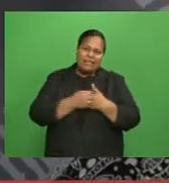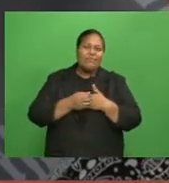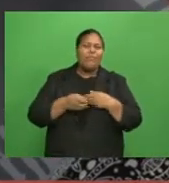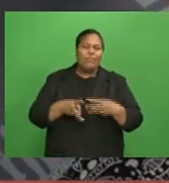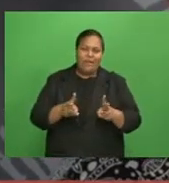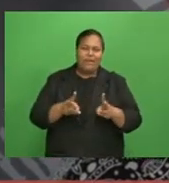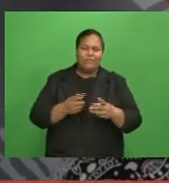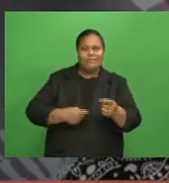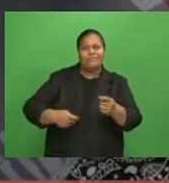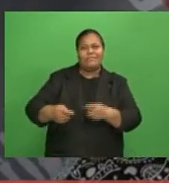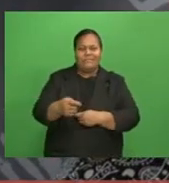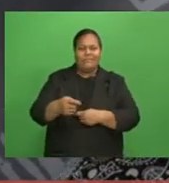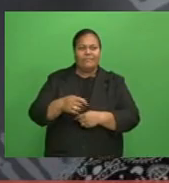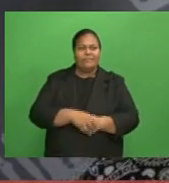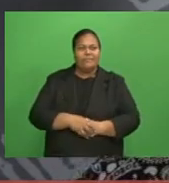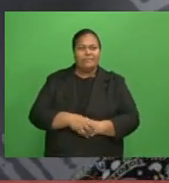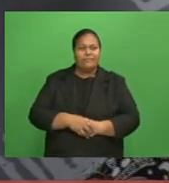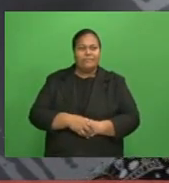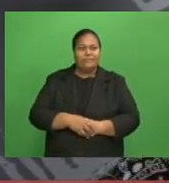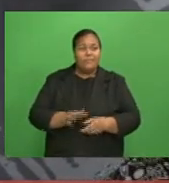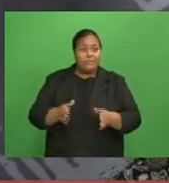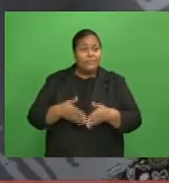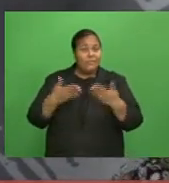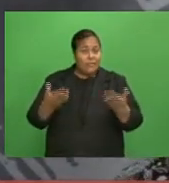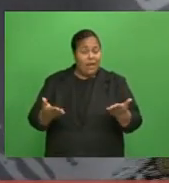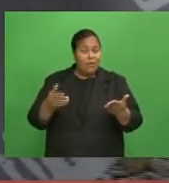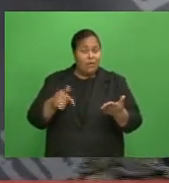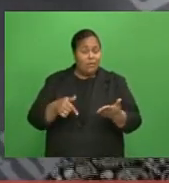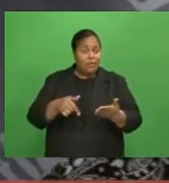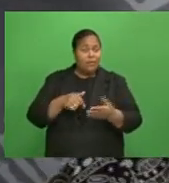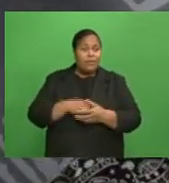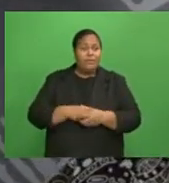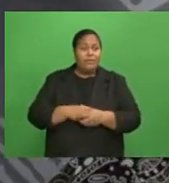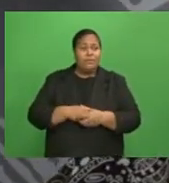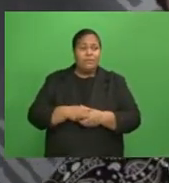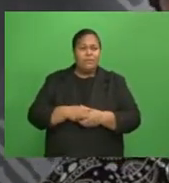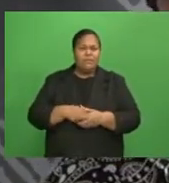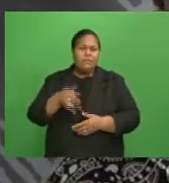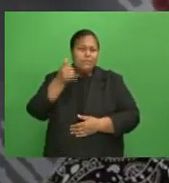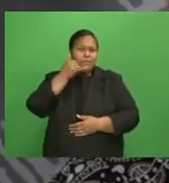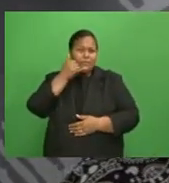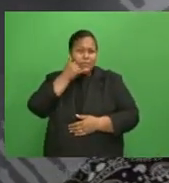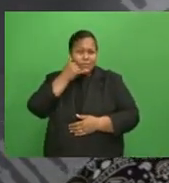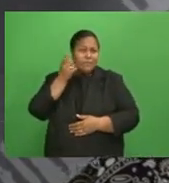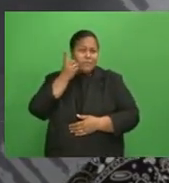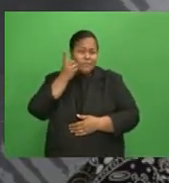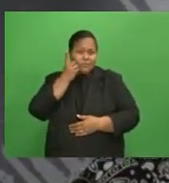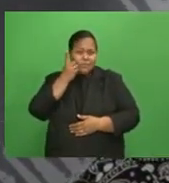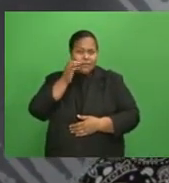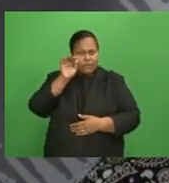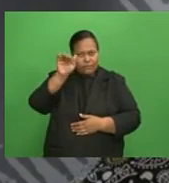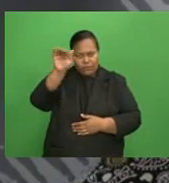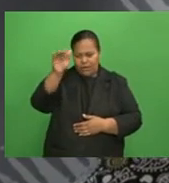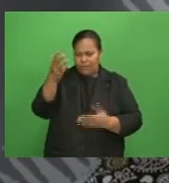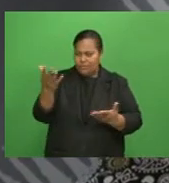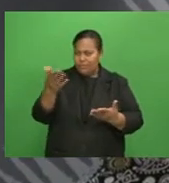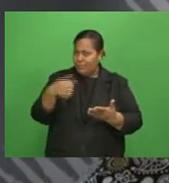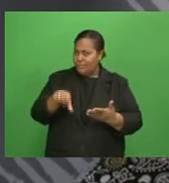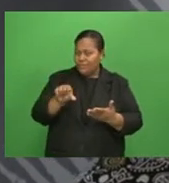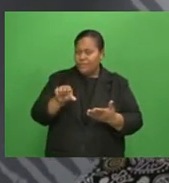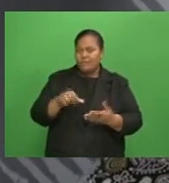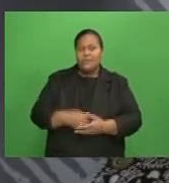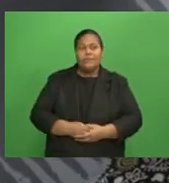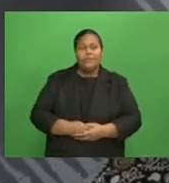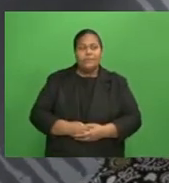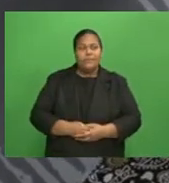think in these times when, as you pointed out, everyone has a mobile phone, this is the future. Not only does it